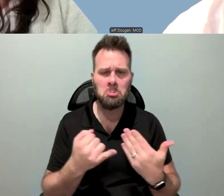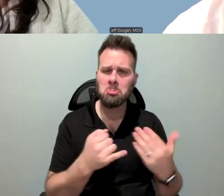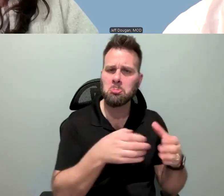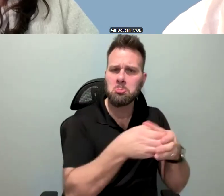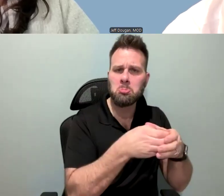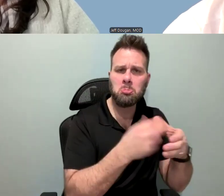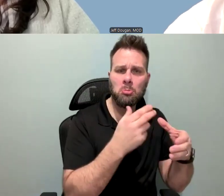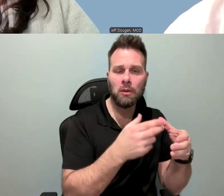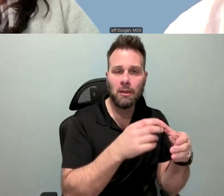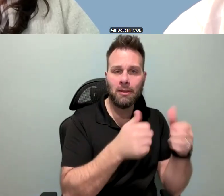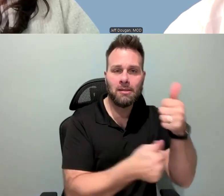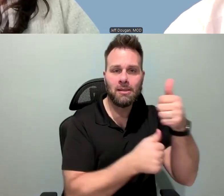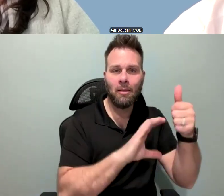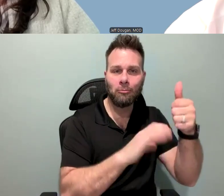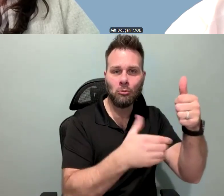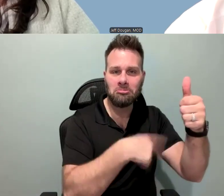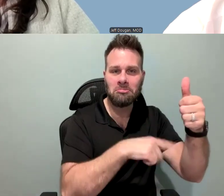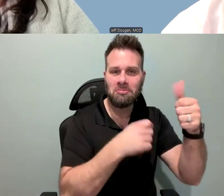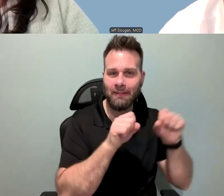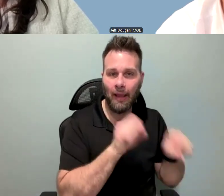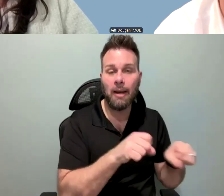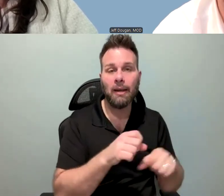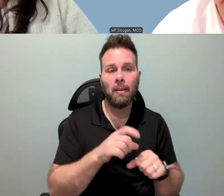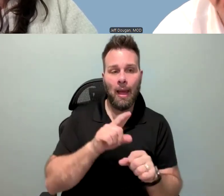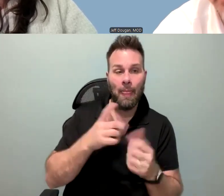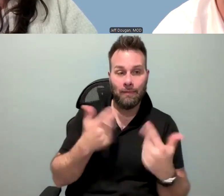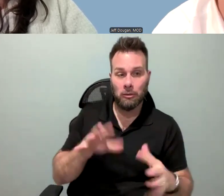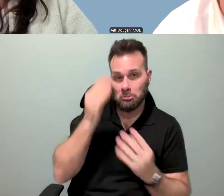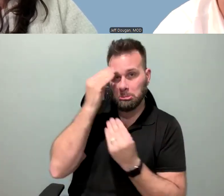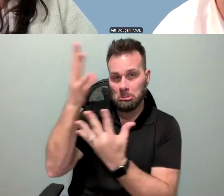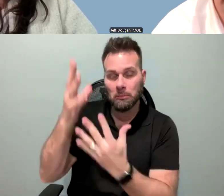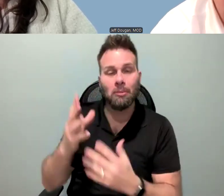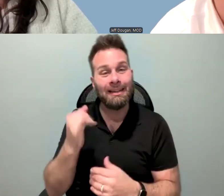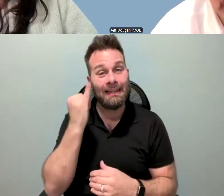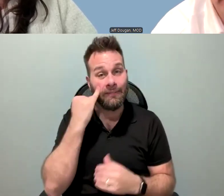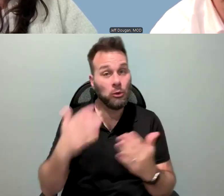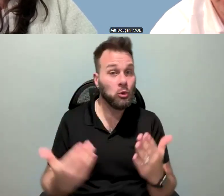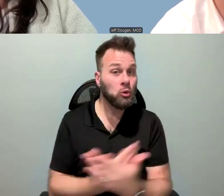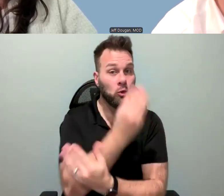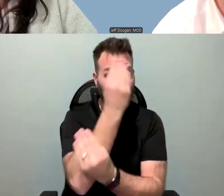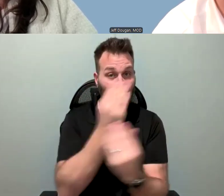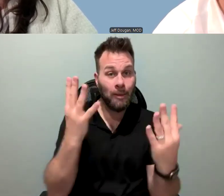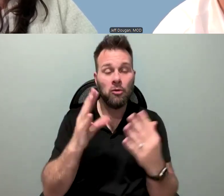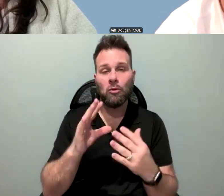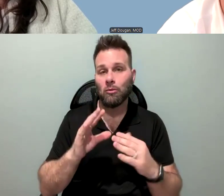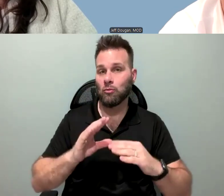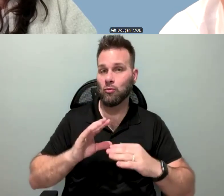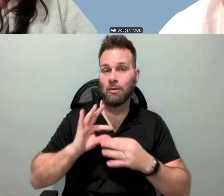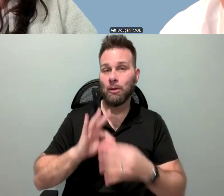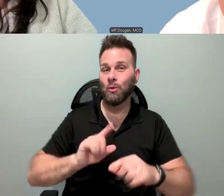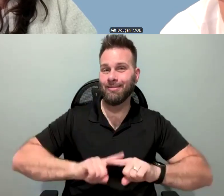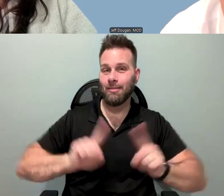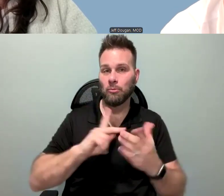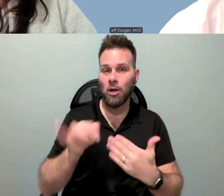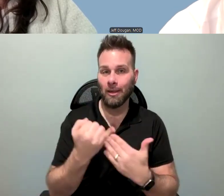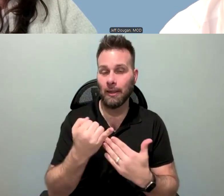then reported back. But if it's reporting to the subgroup but new information about a different project that the subgroup's not involved in,